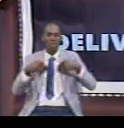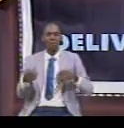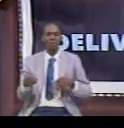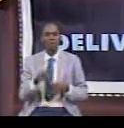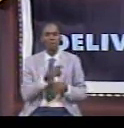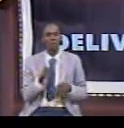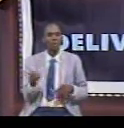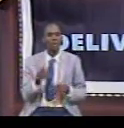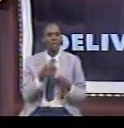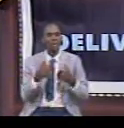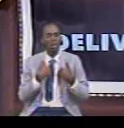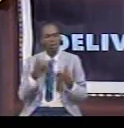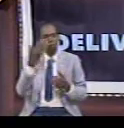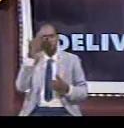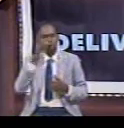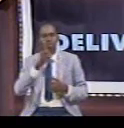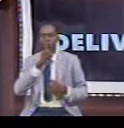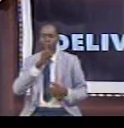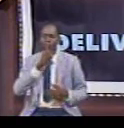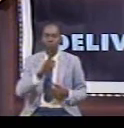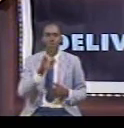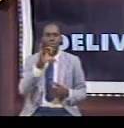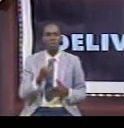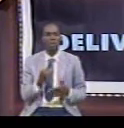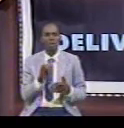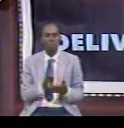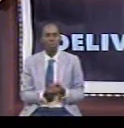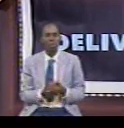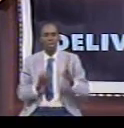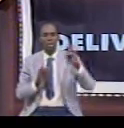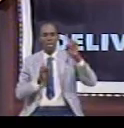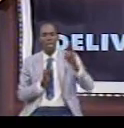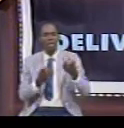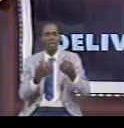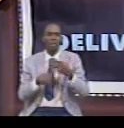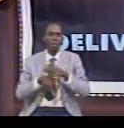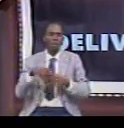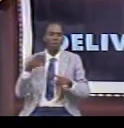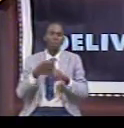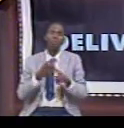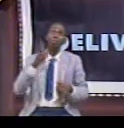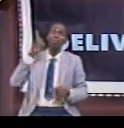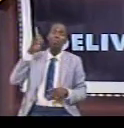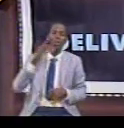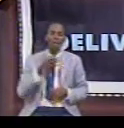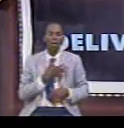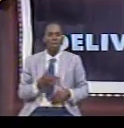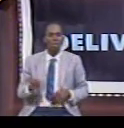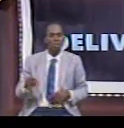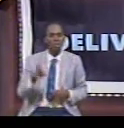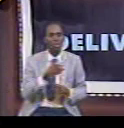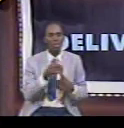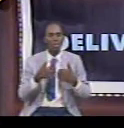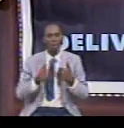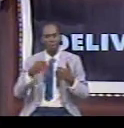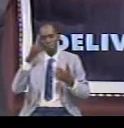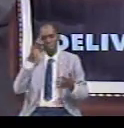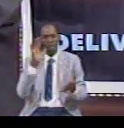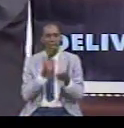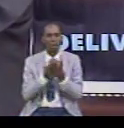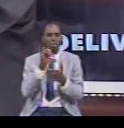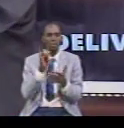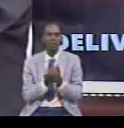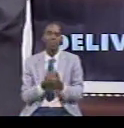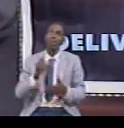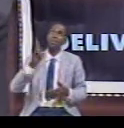they have known surely that I came out from thee, and they have believed that